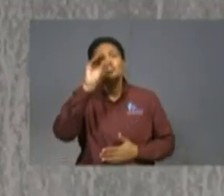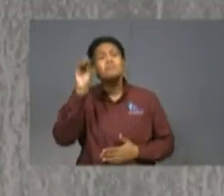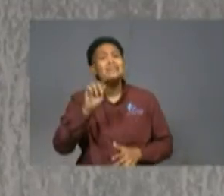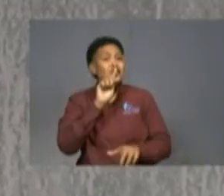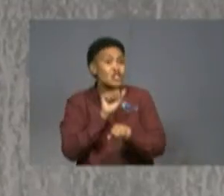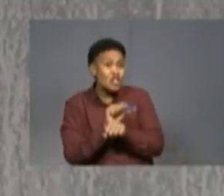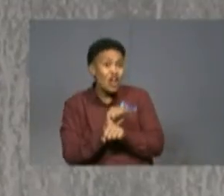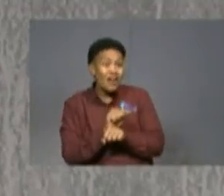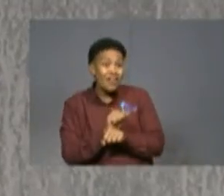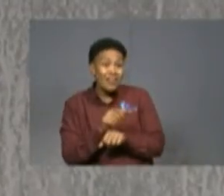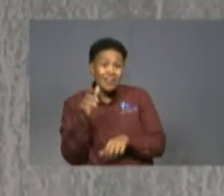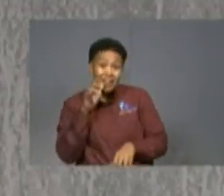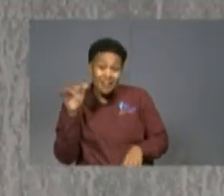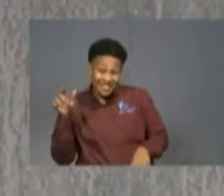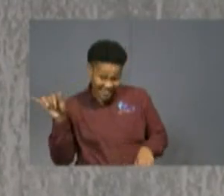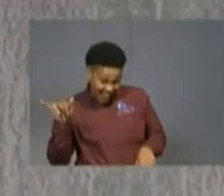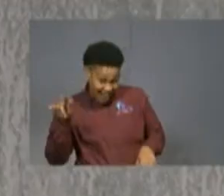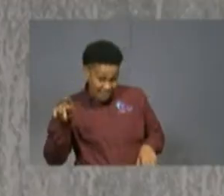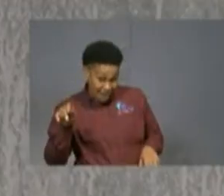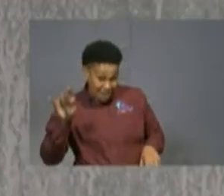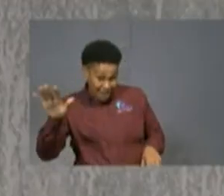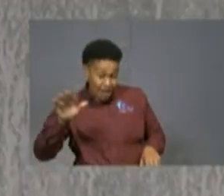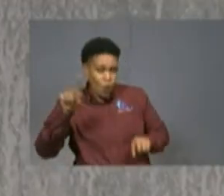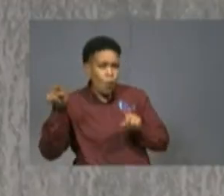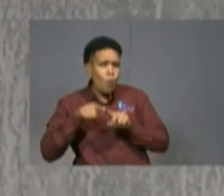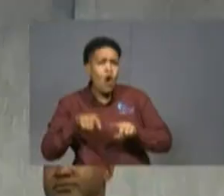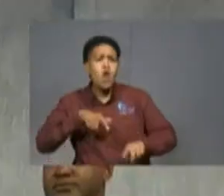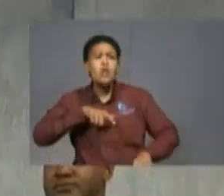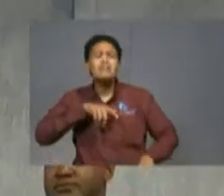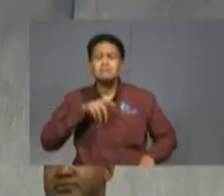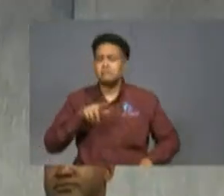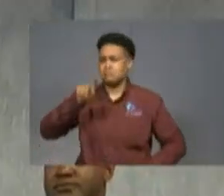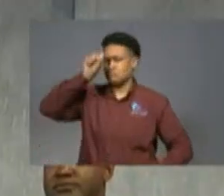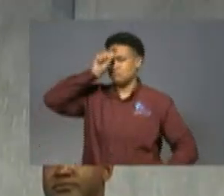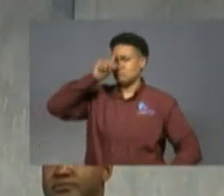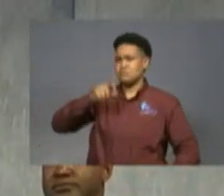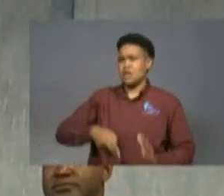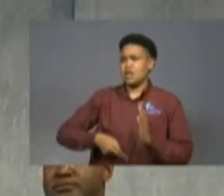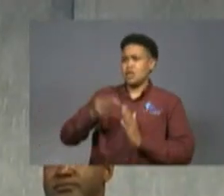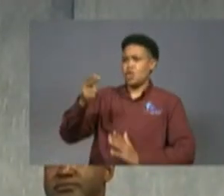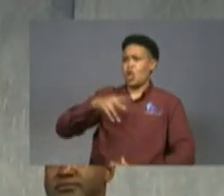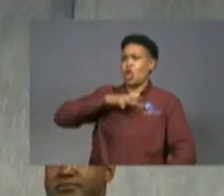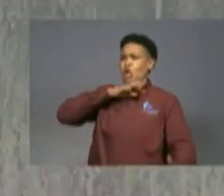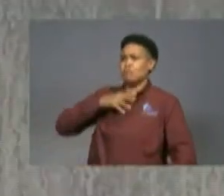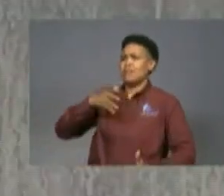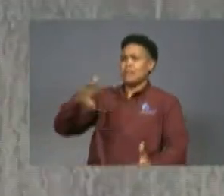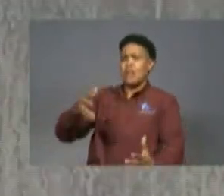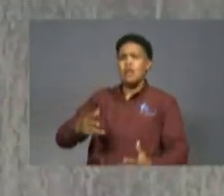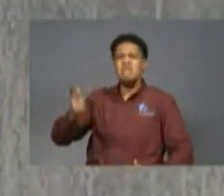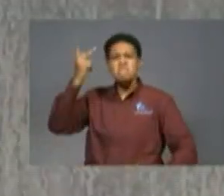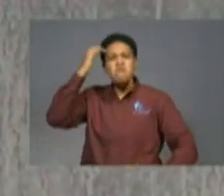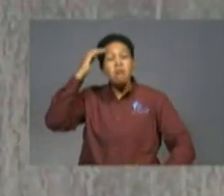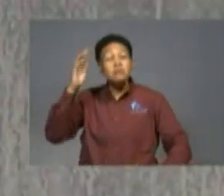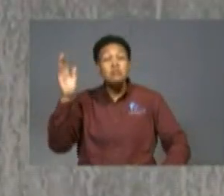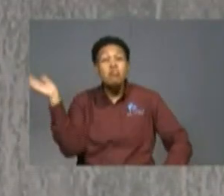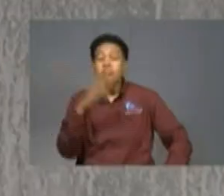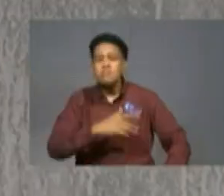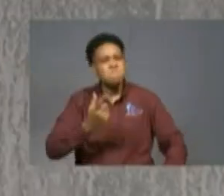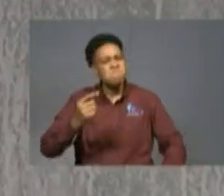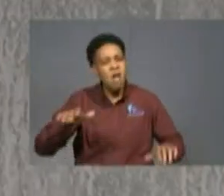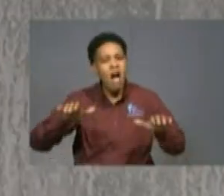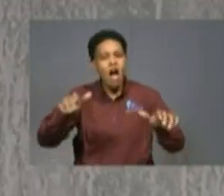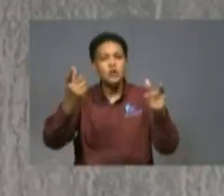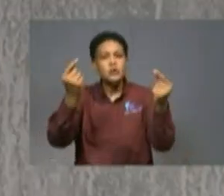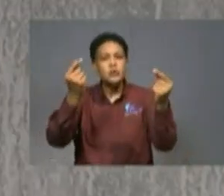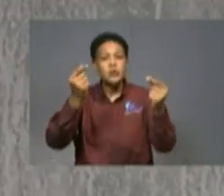that unlike the PNP, when there have been questions of integrity, the Prime Minister has acted. Ministers